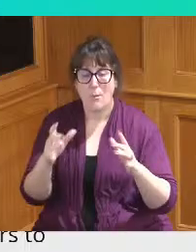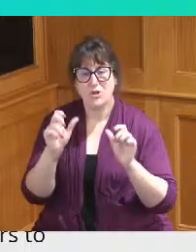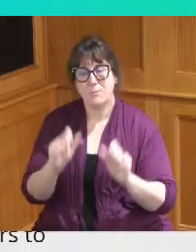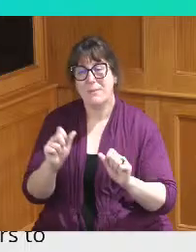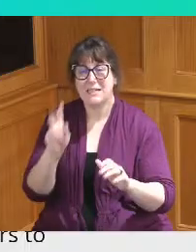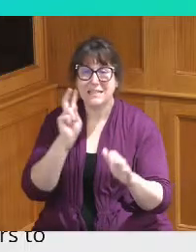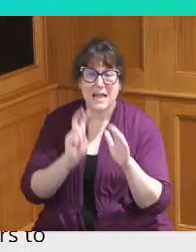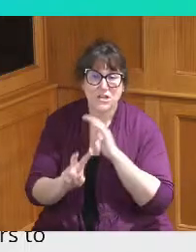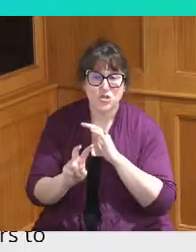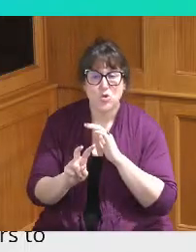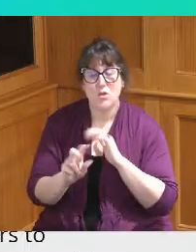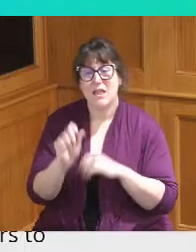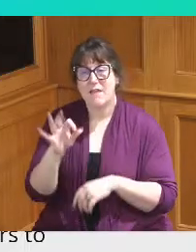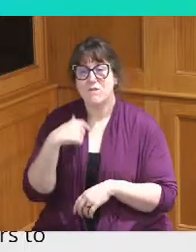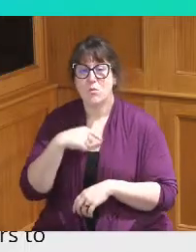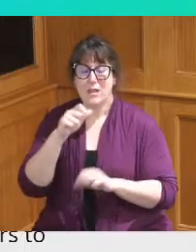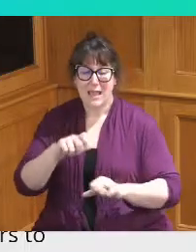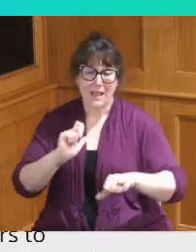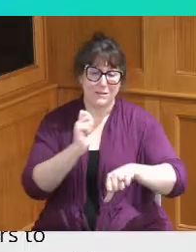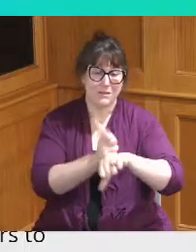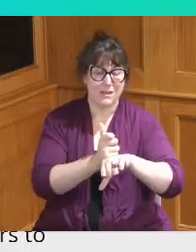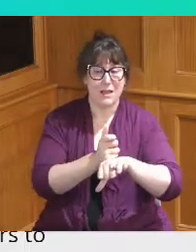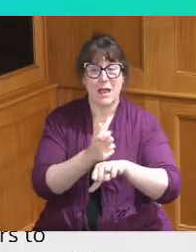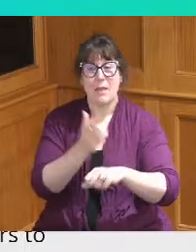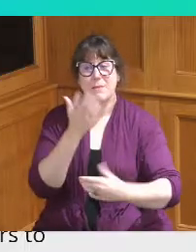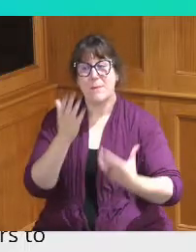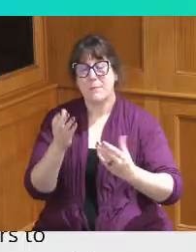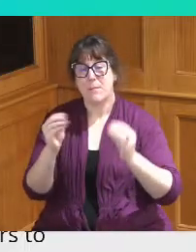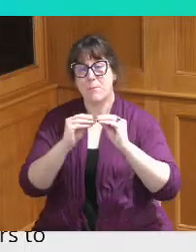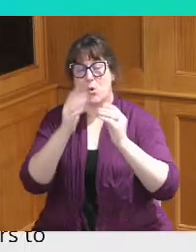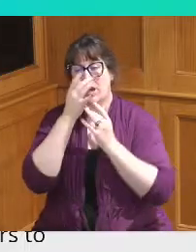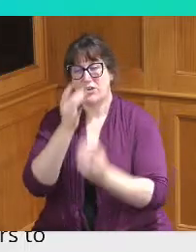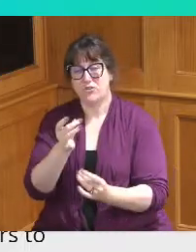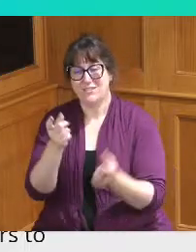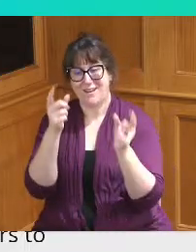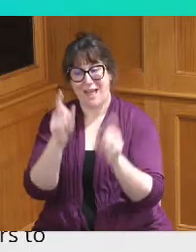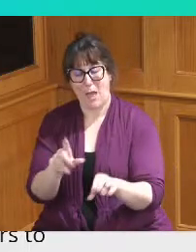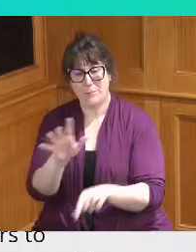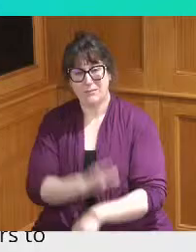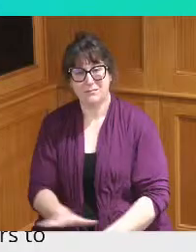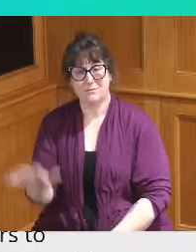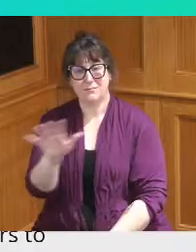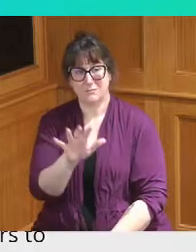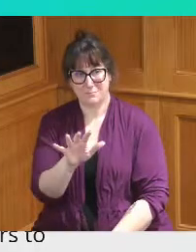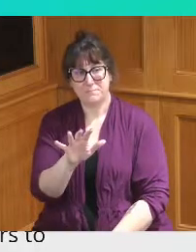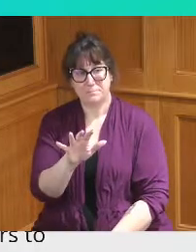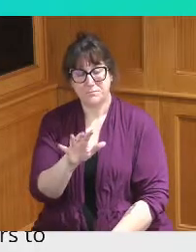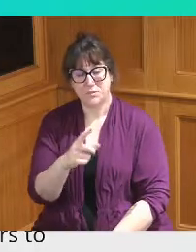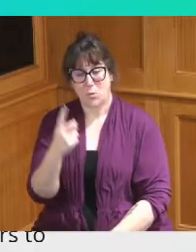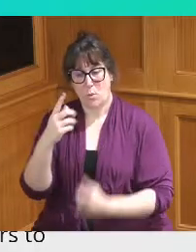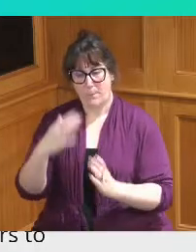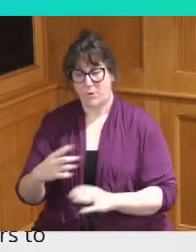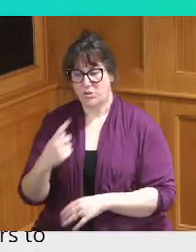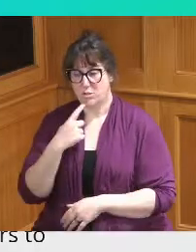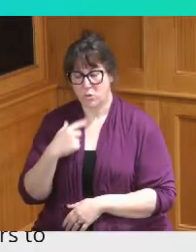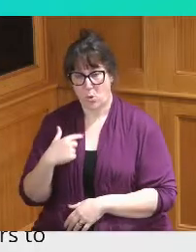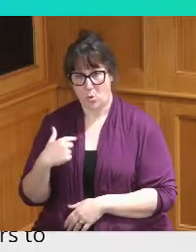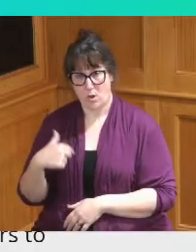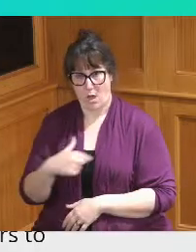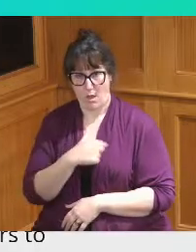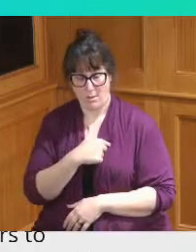If you can get something going there, we can generate more interest in the Lock site. I think one person said to us,